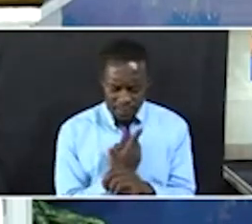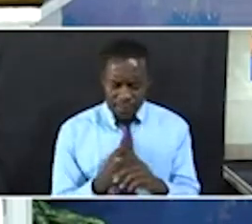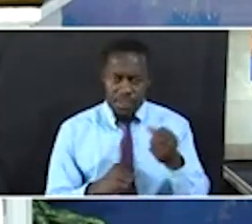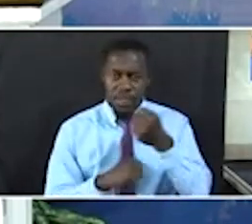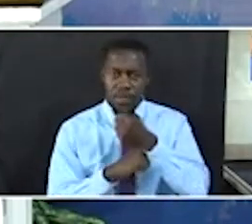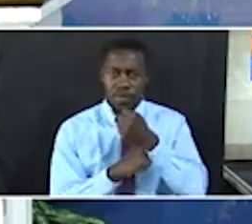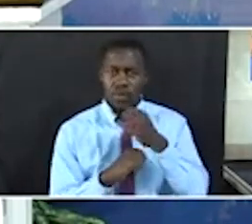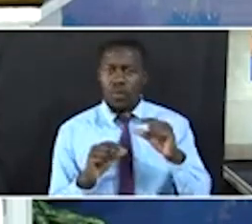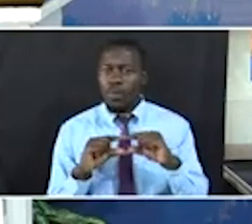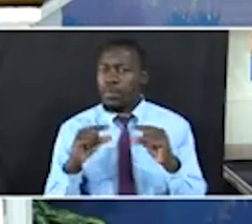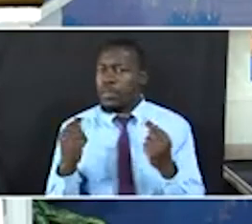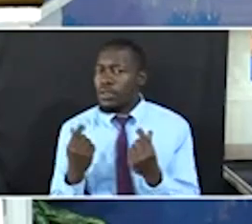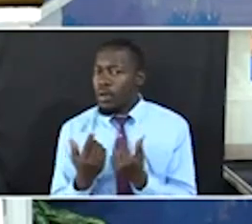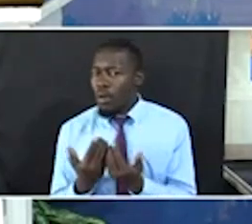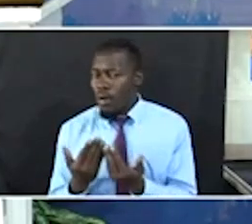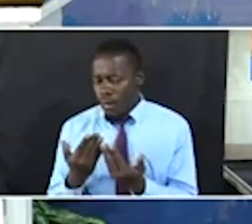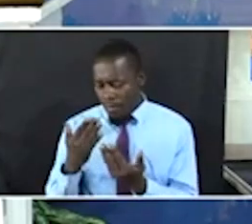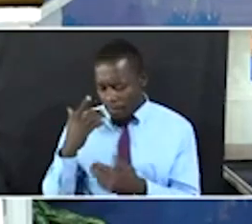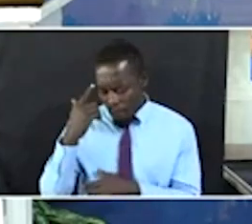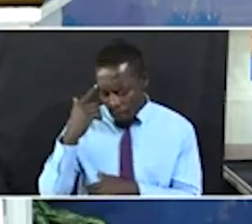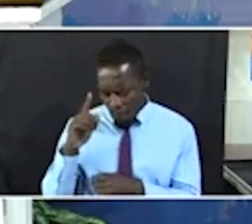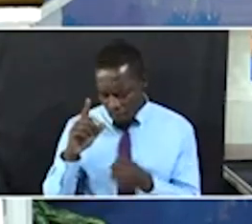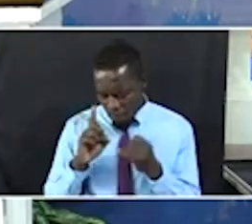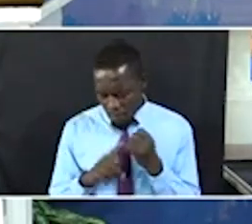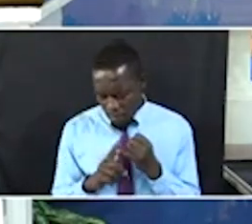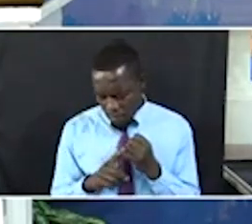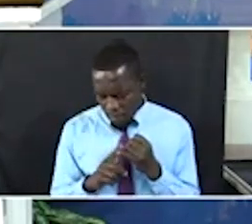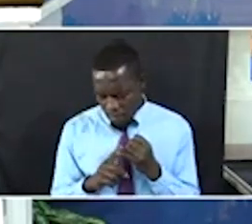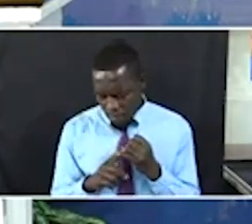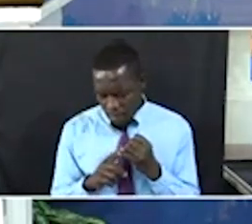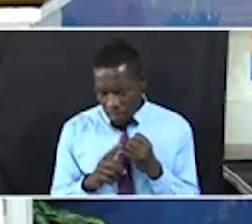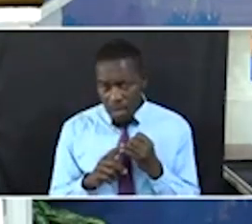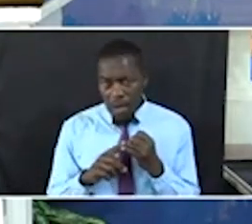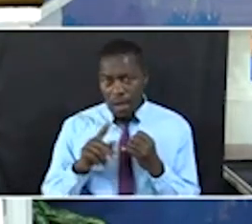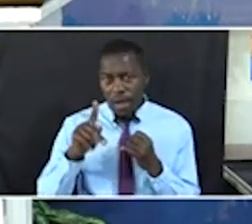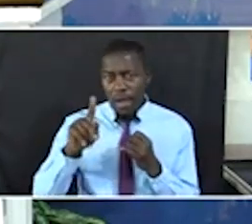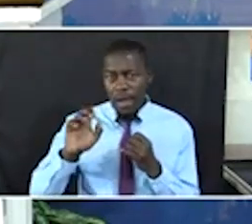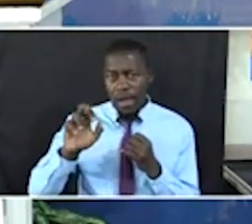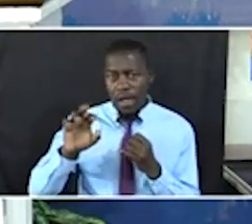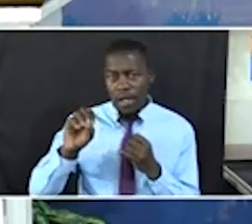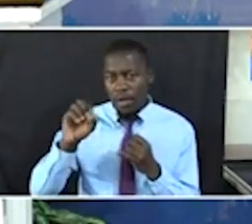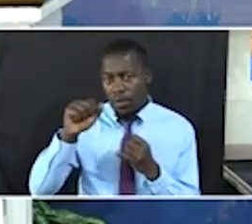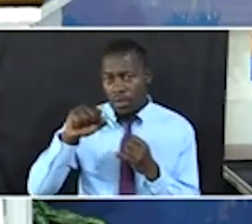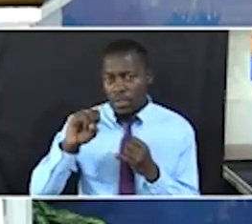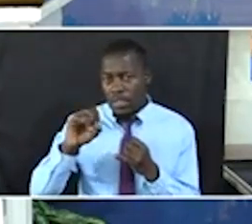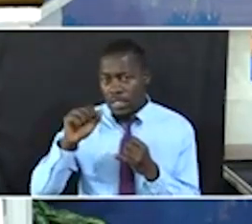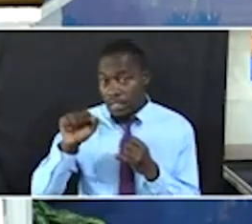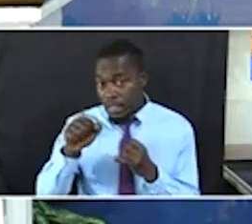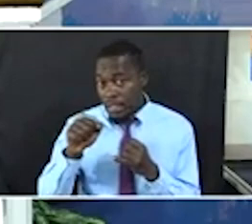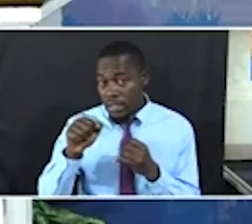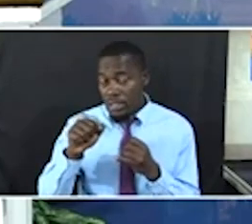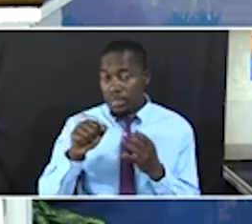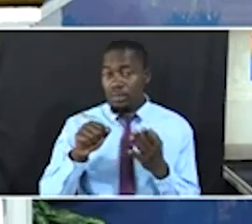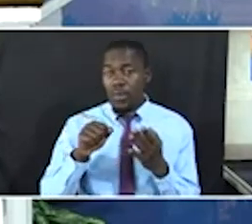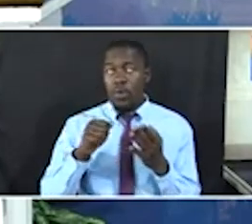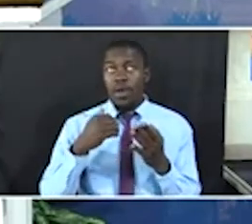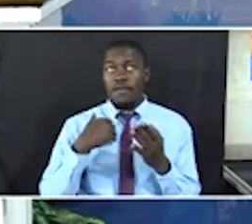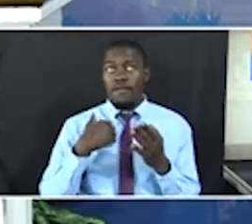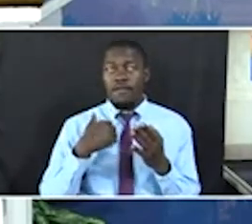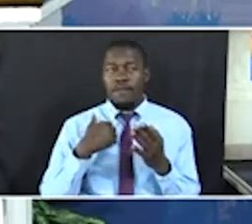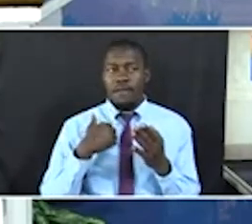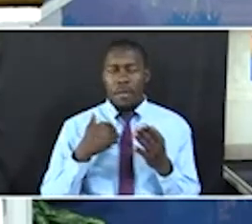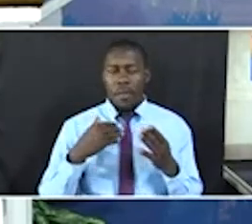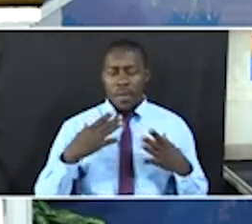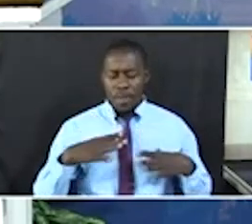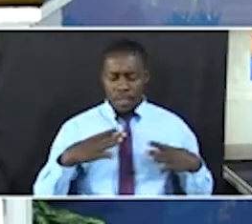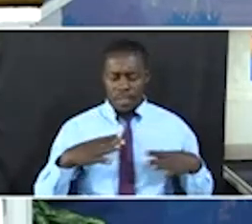lupus. We have support groups for multiple sclerosis. We have support group for people who are suffering in